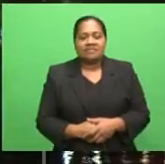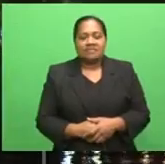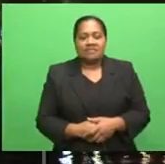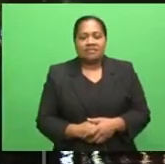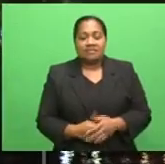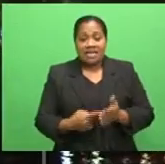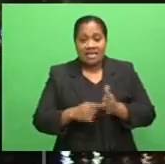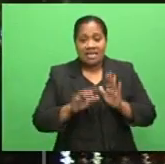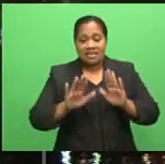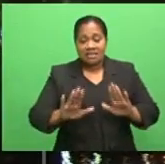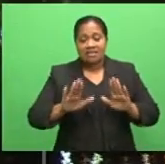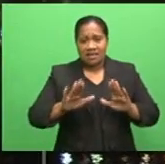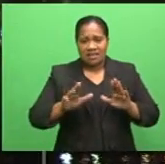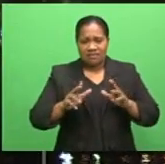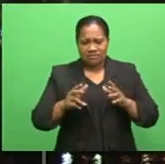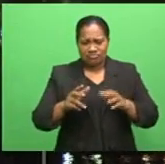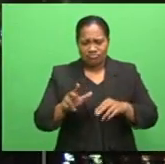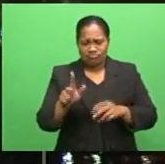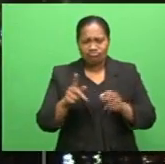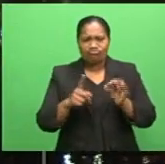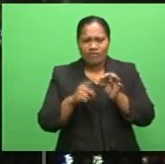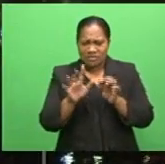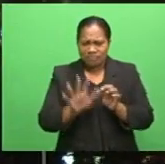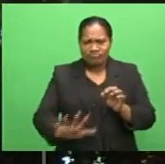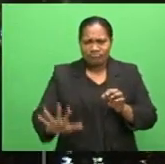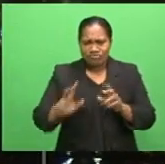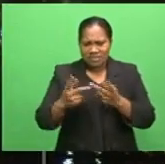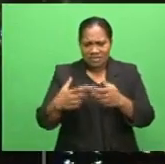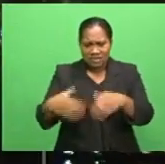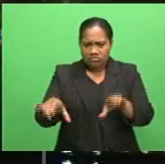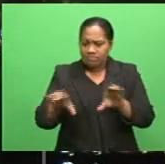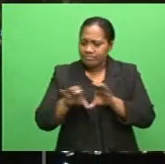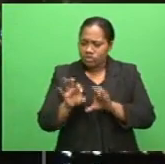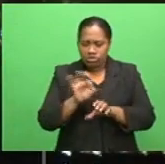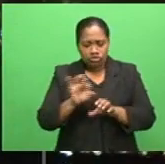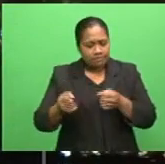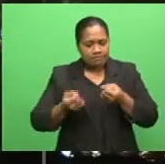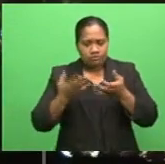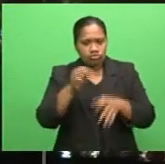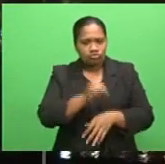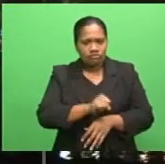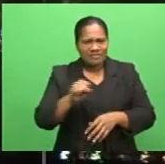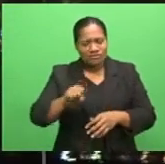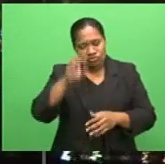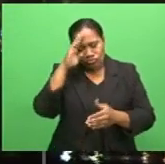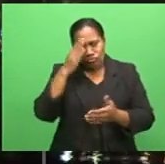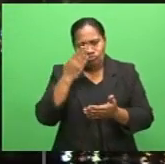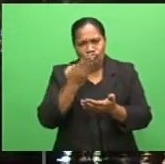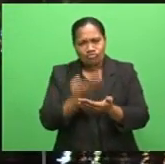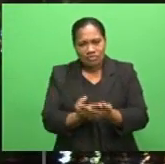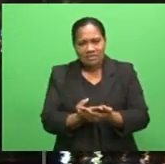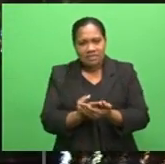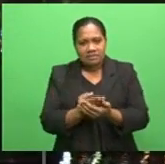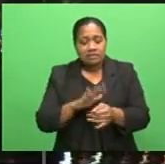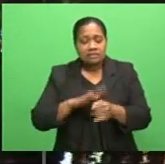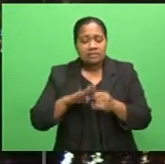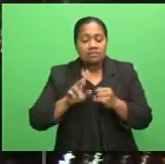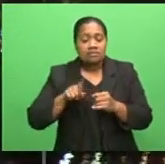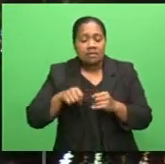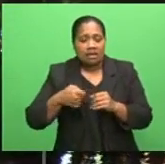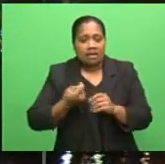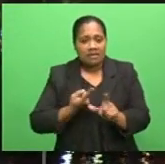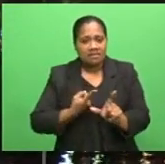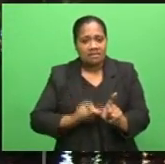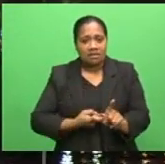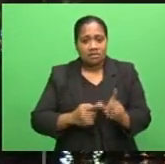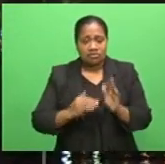The Thai-level Provincial Council will not provide scholarships to students studying at various local institutions until next year. Chair